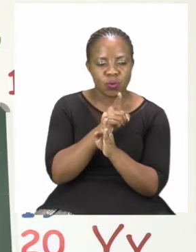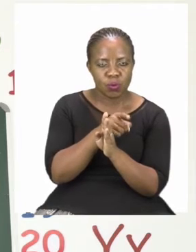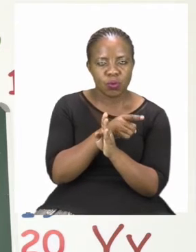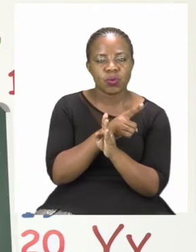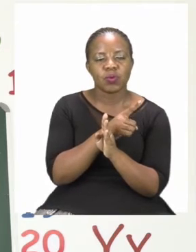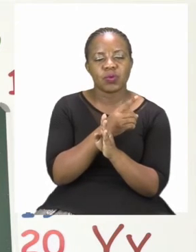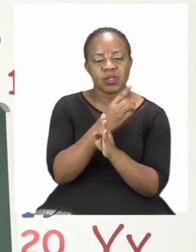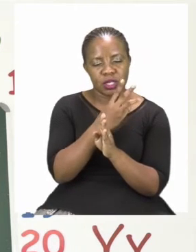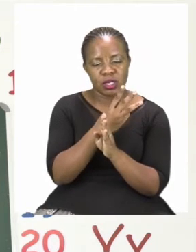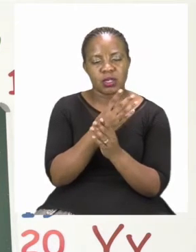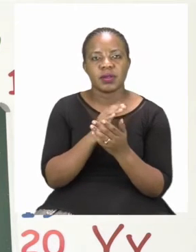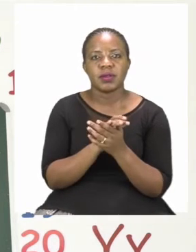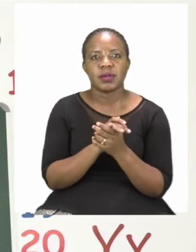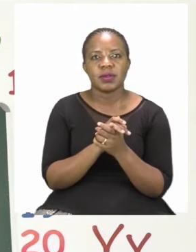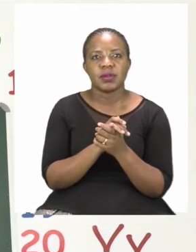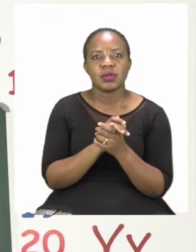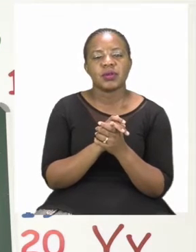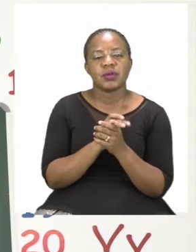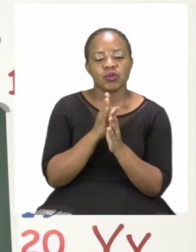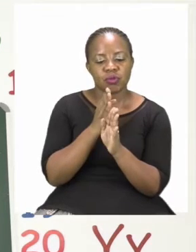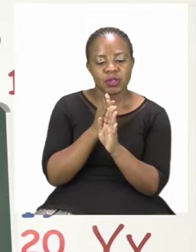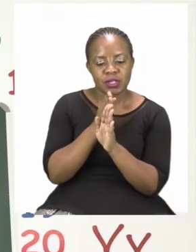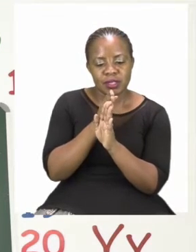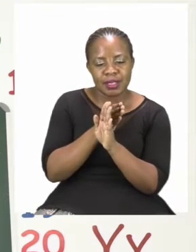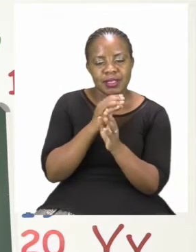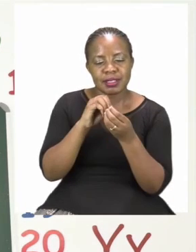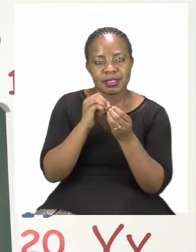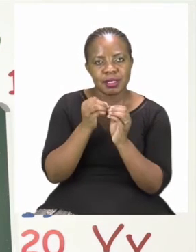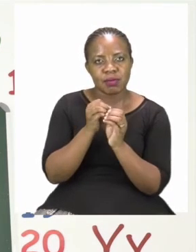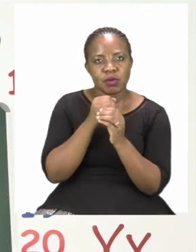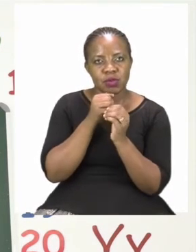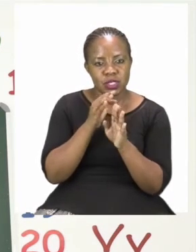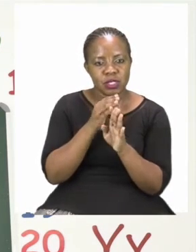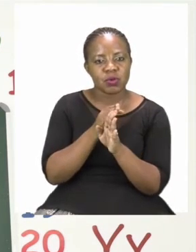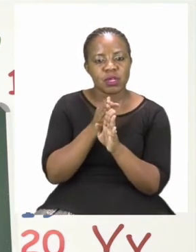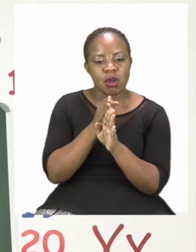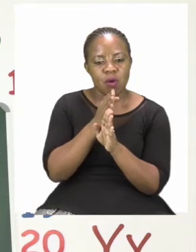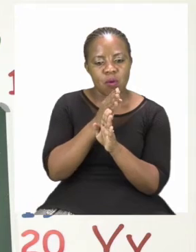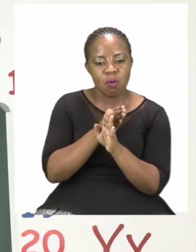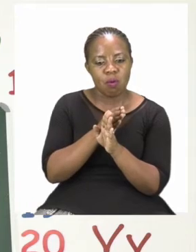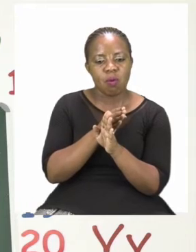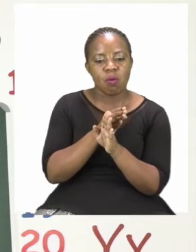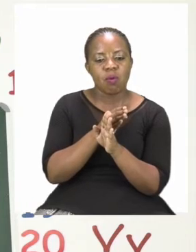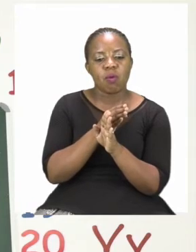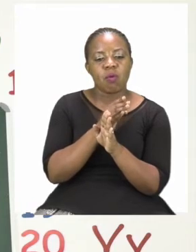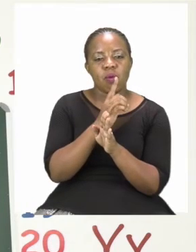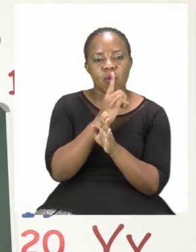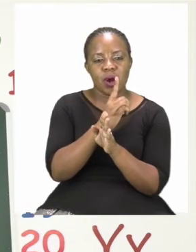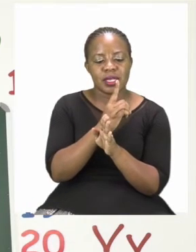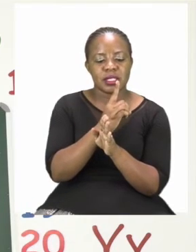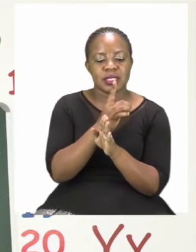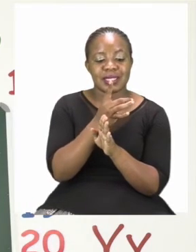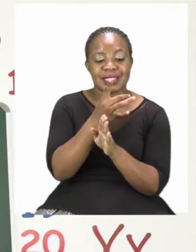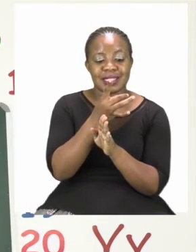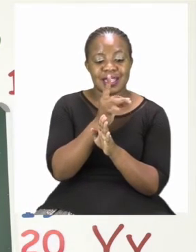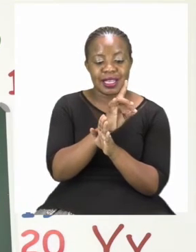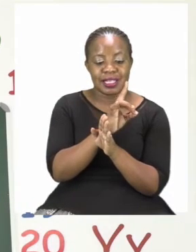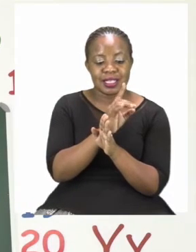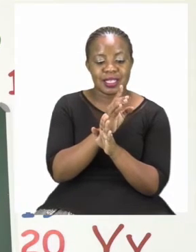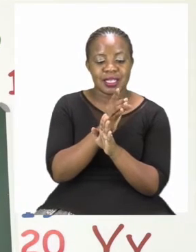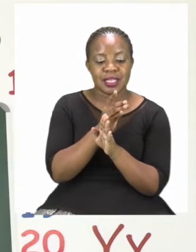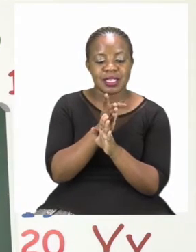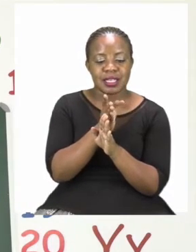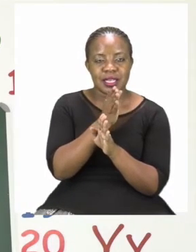say 1, 2. So our answer when we count